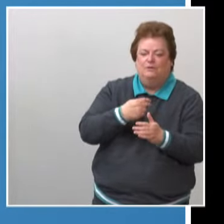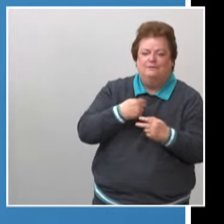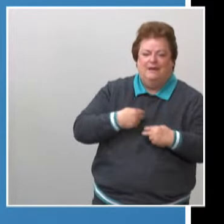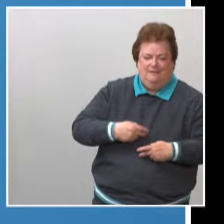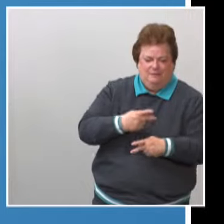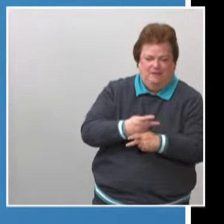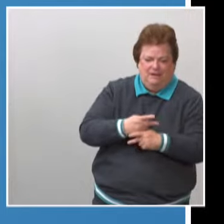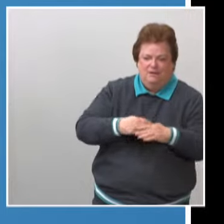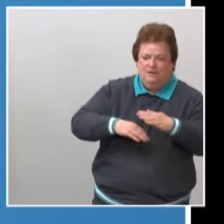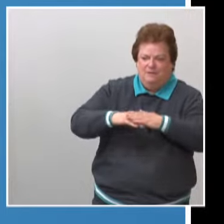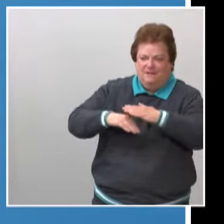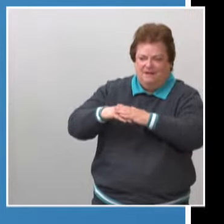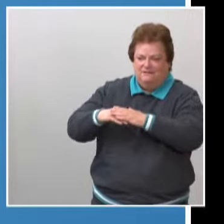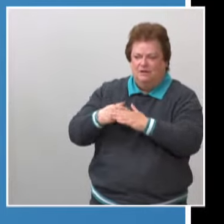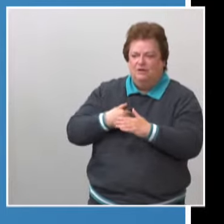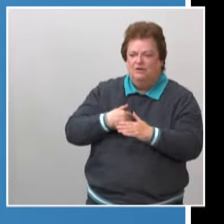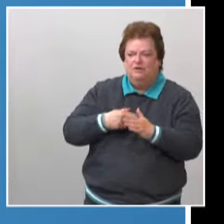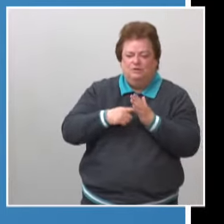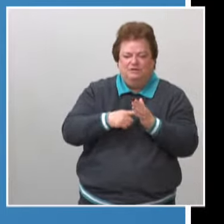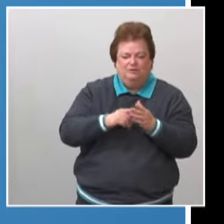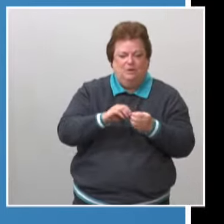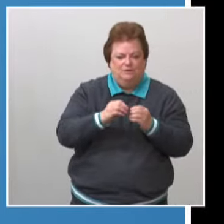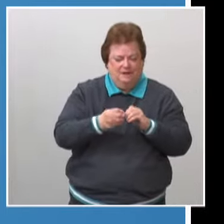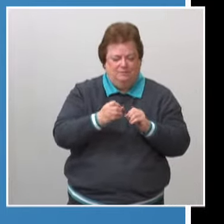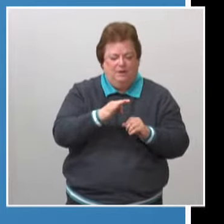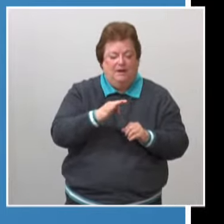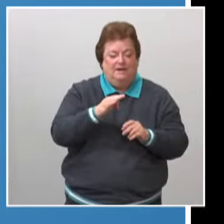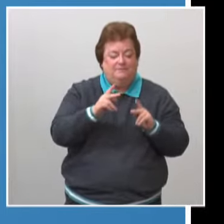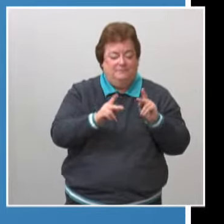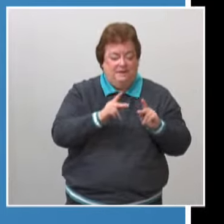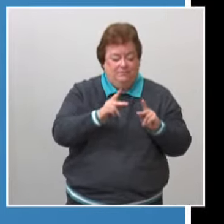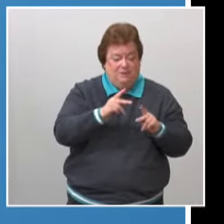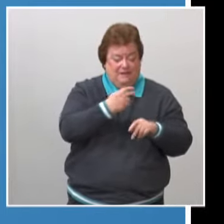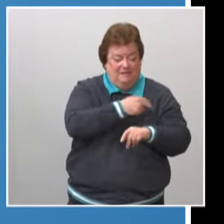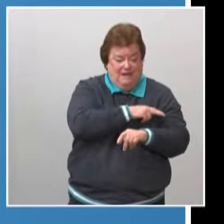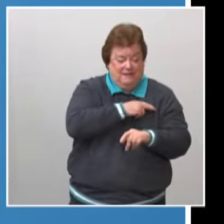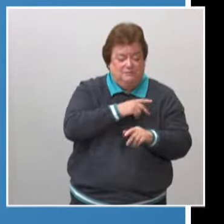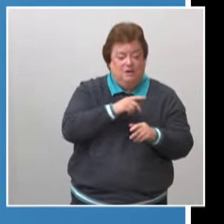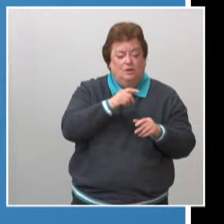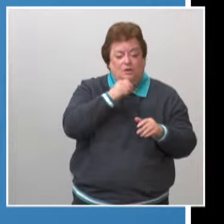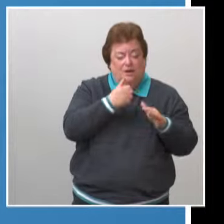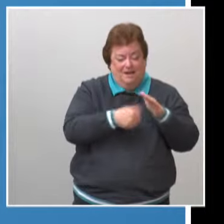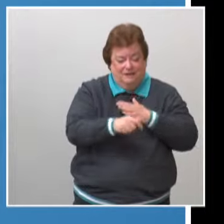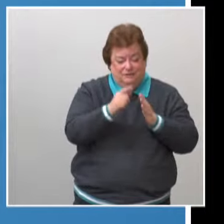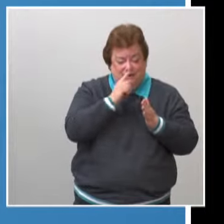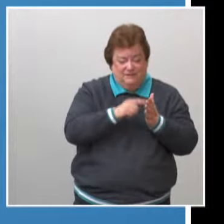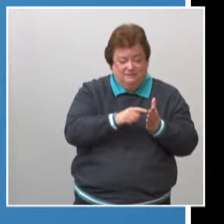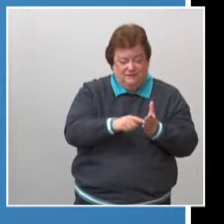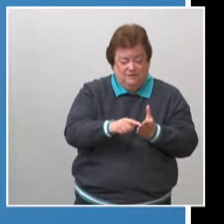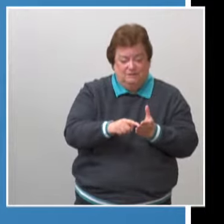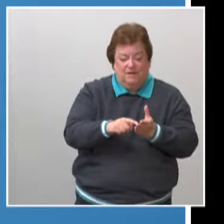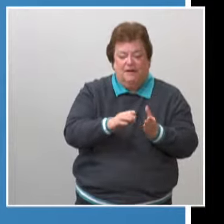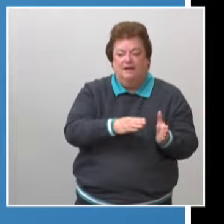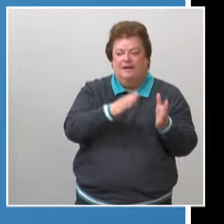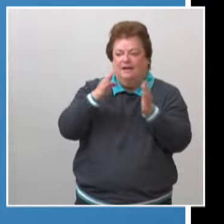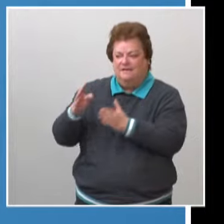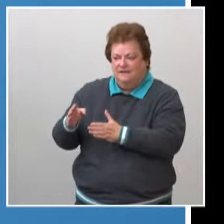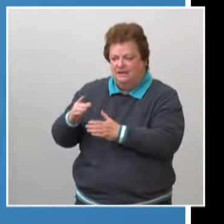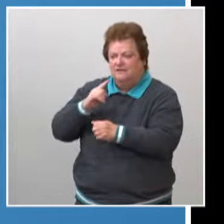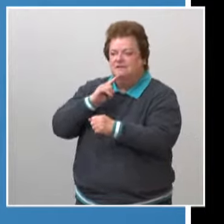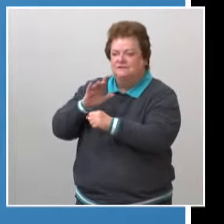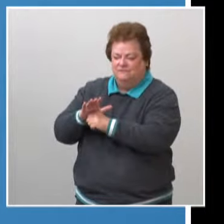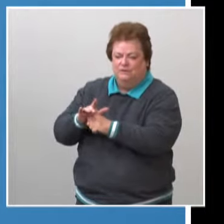detail. We now show the number of hospitalized people under investigation by county of residence in addition to the confirmed COVID-19